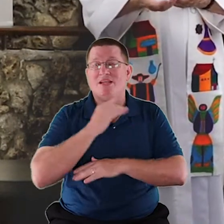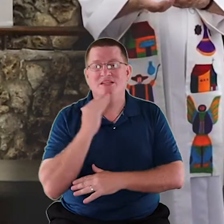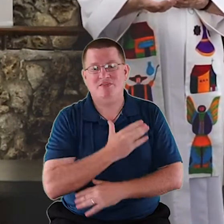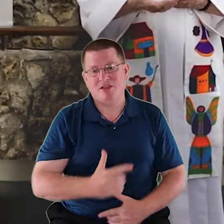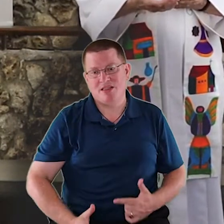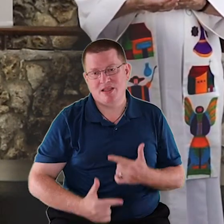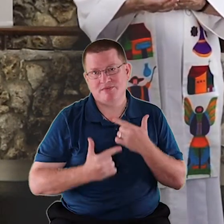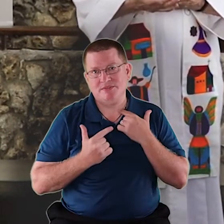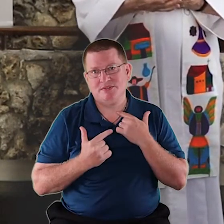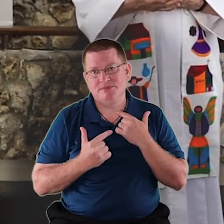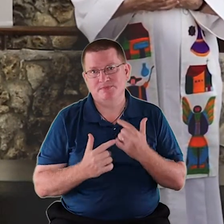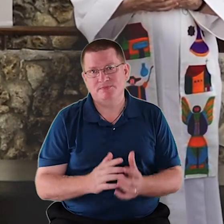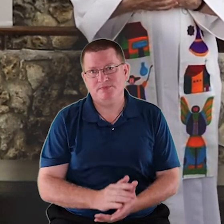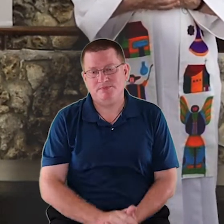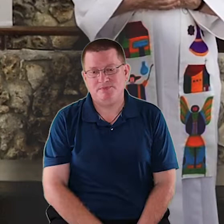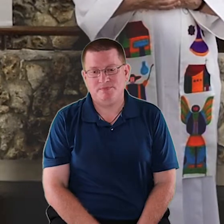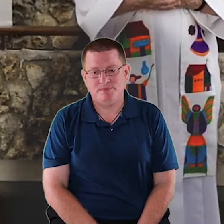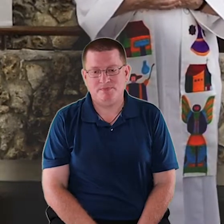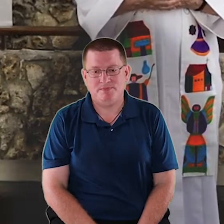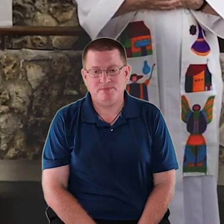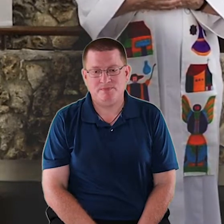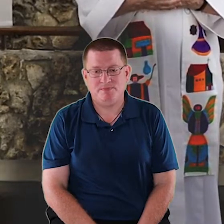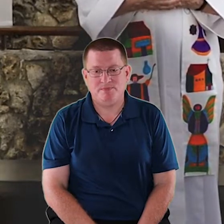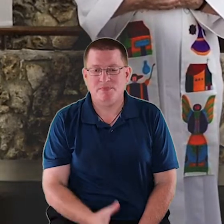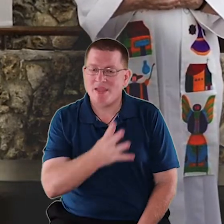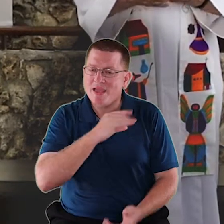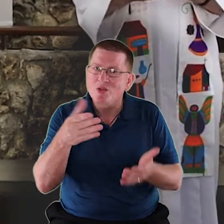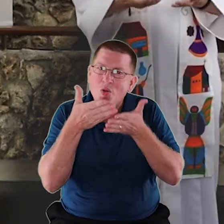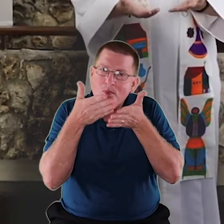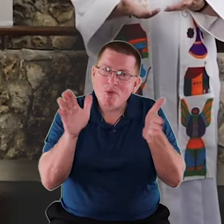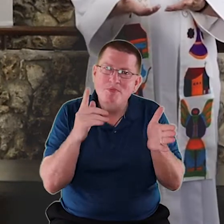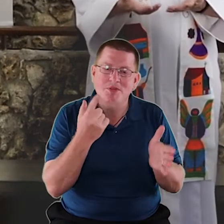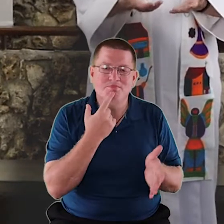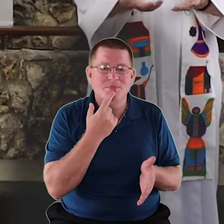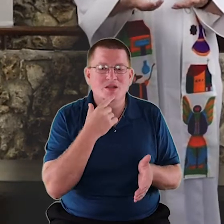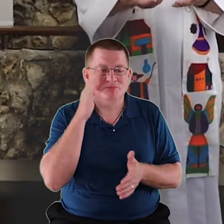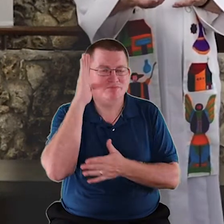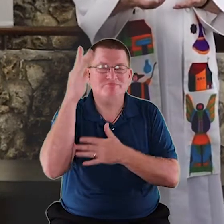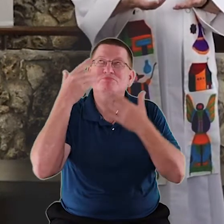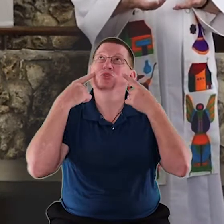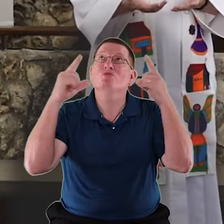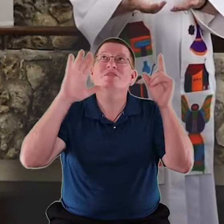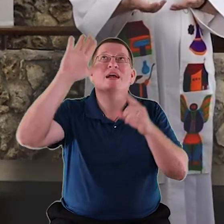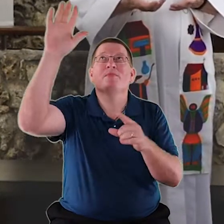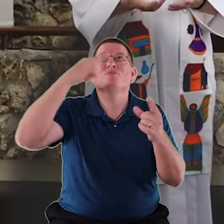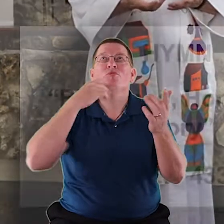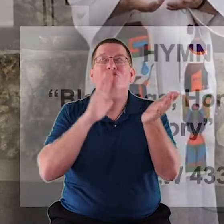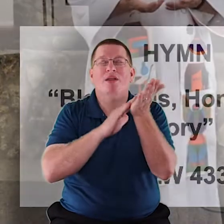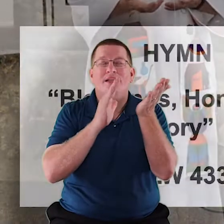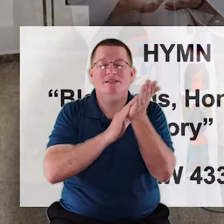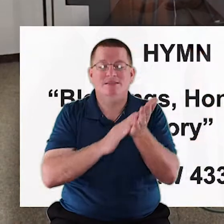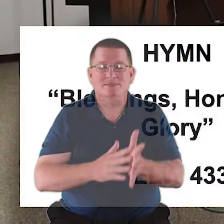lives. Open our lips, O shepherd, and our mouth shall proclaim your praise.